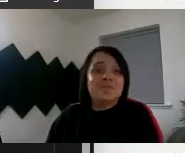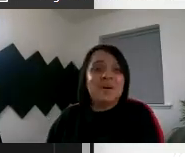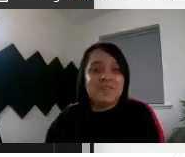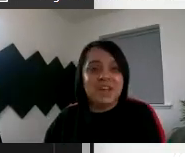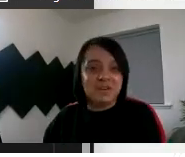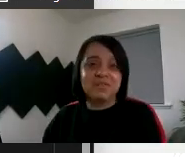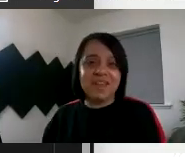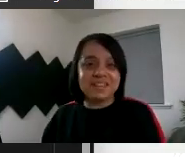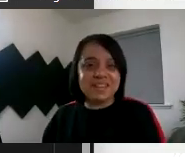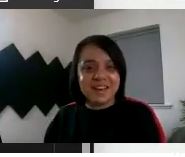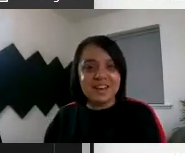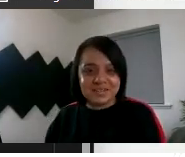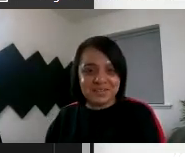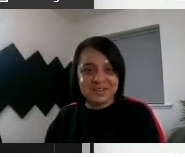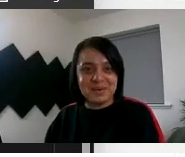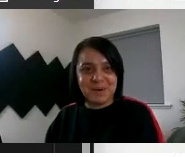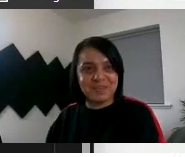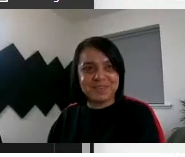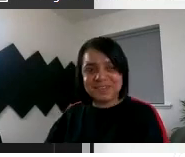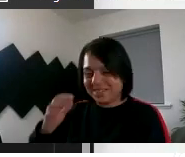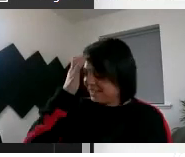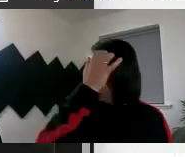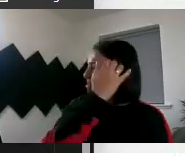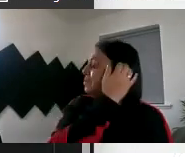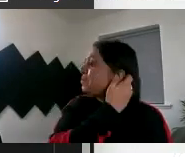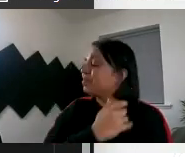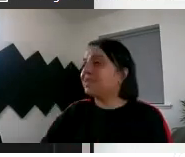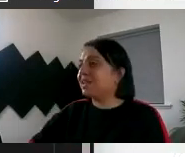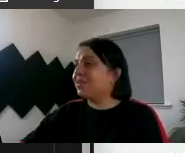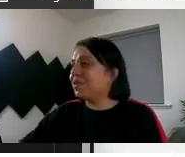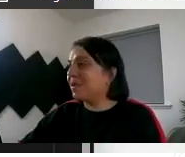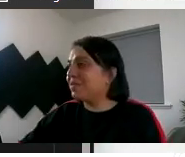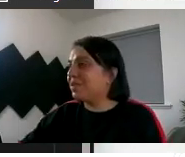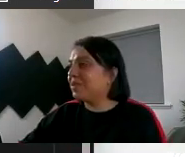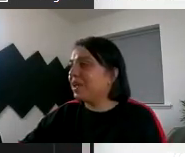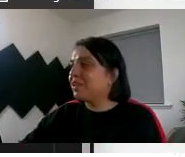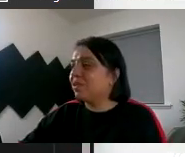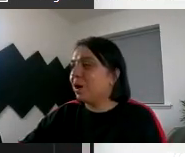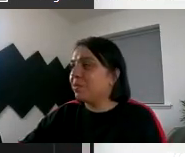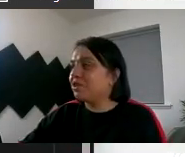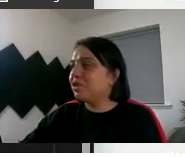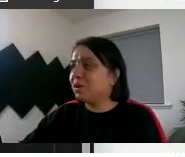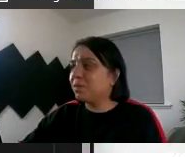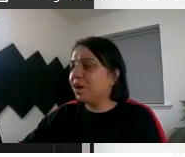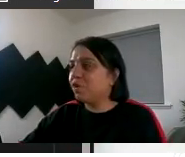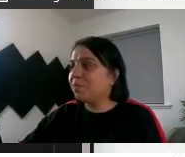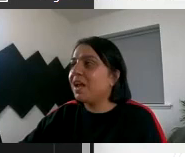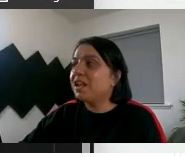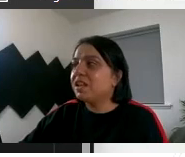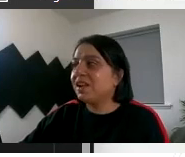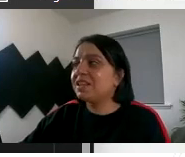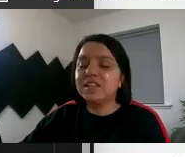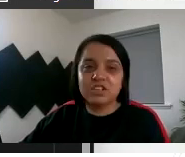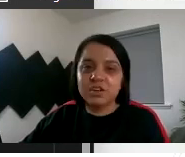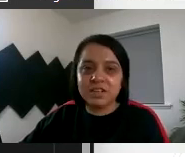Or they do fakes, a lot of fakes and rip-offs. But that's Roadman for you. So I'm going to show you some Roadman.